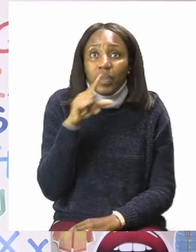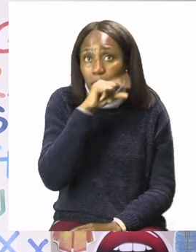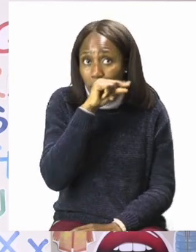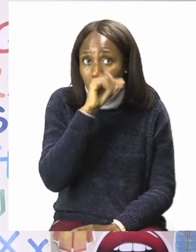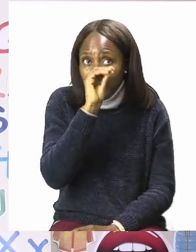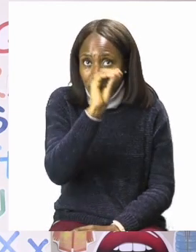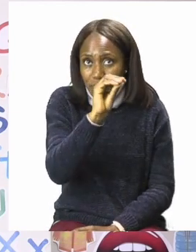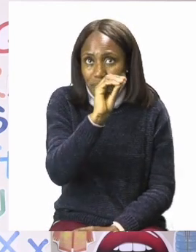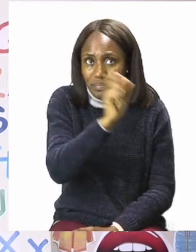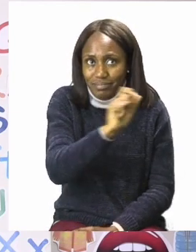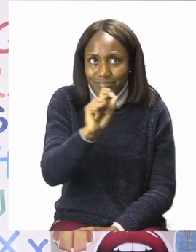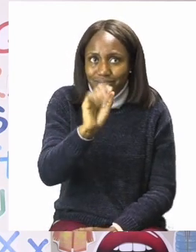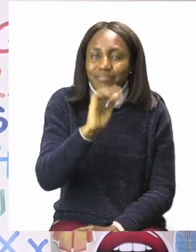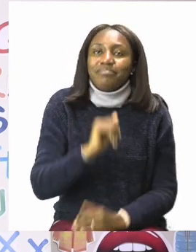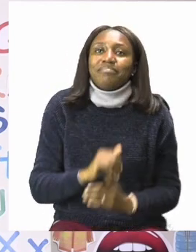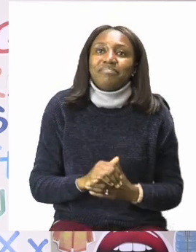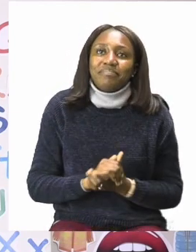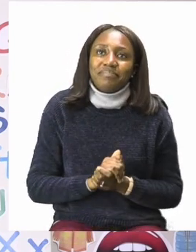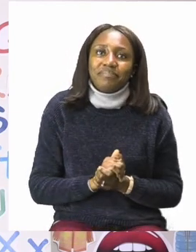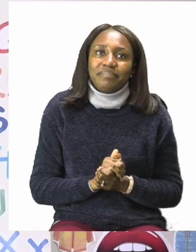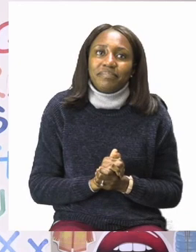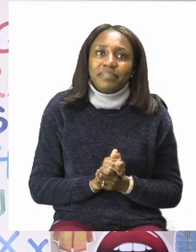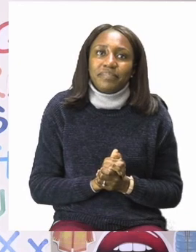in grams.